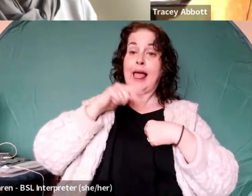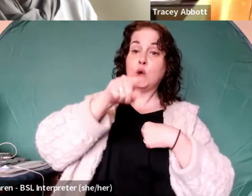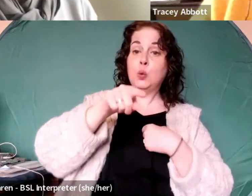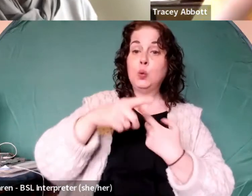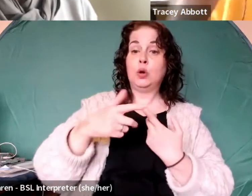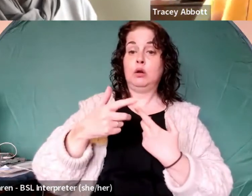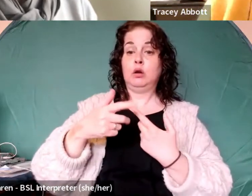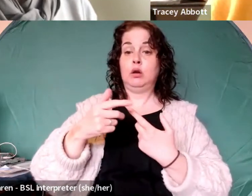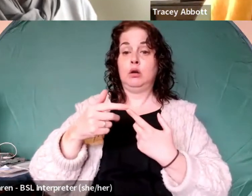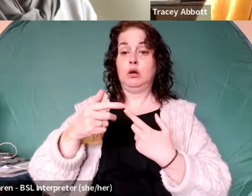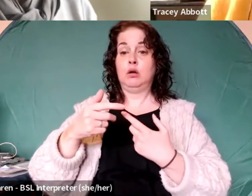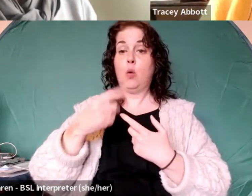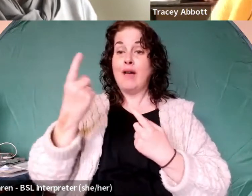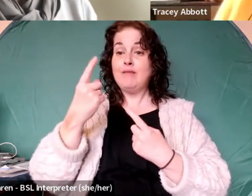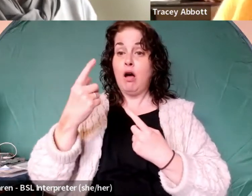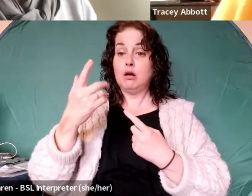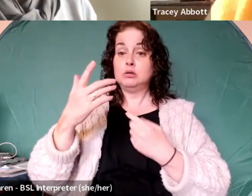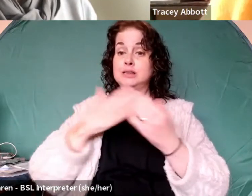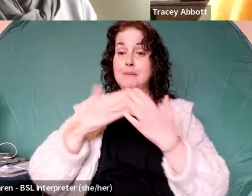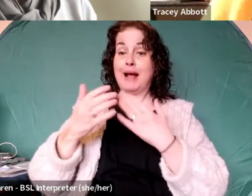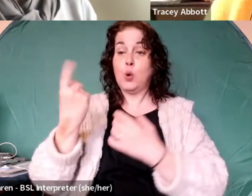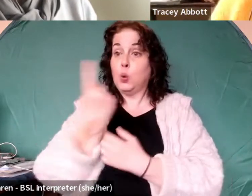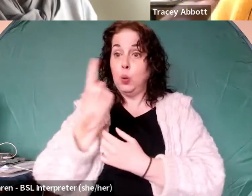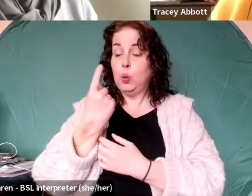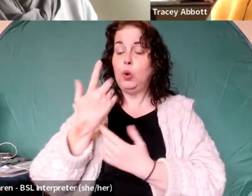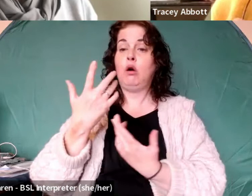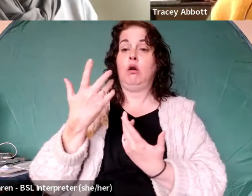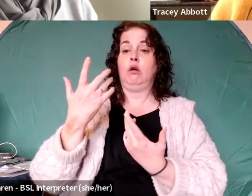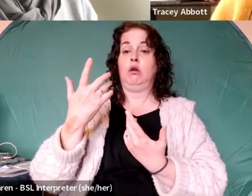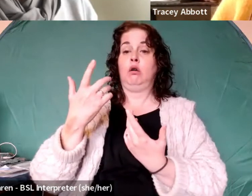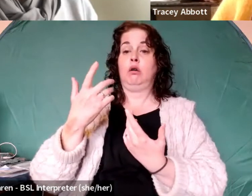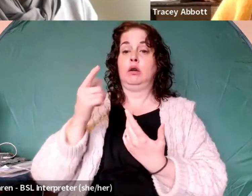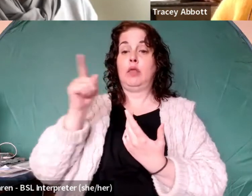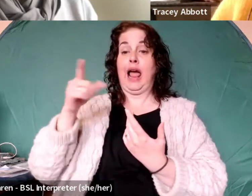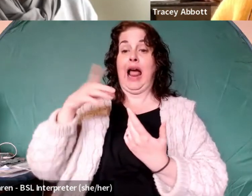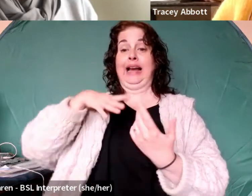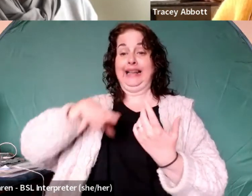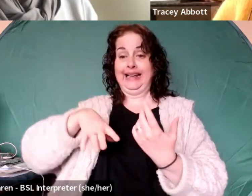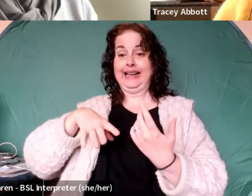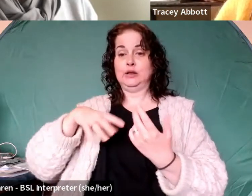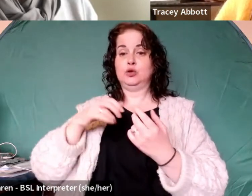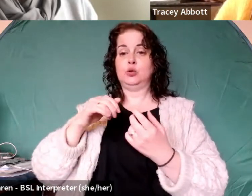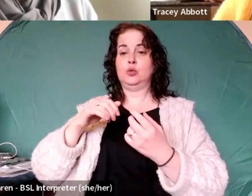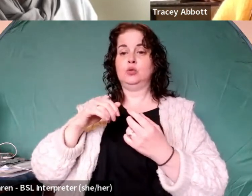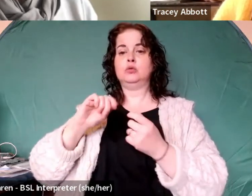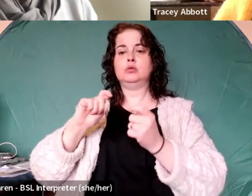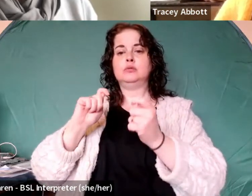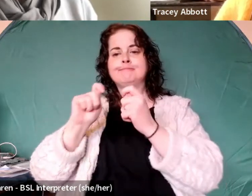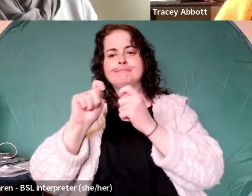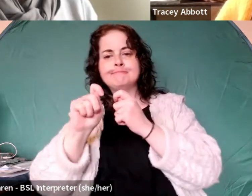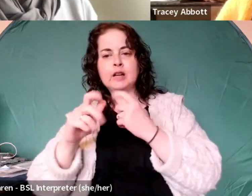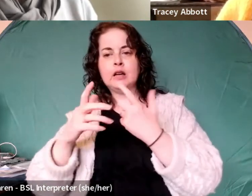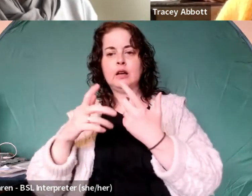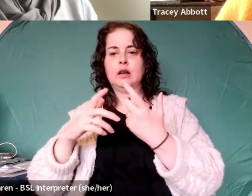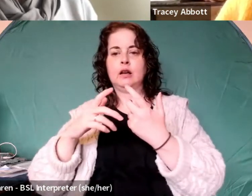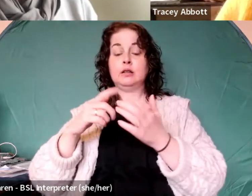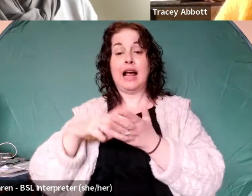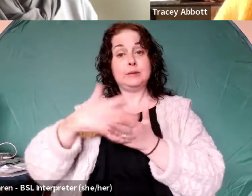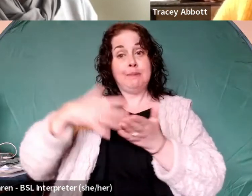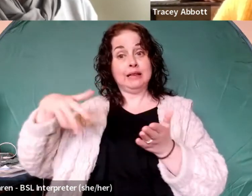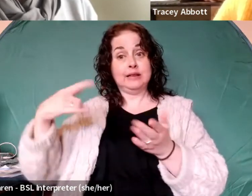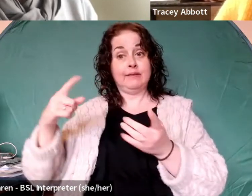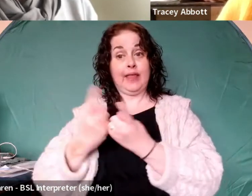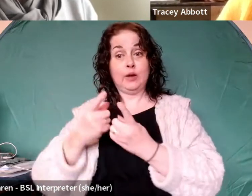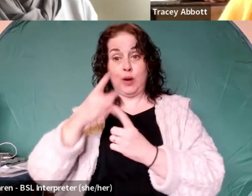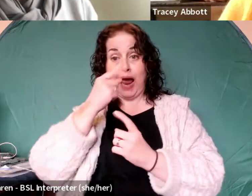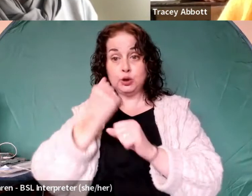like the ClearKit, whoever it is. It doesn't really matter. The thing is that they need to reassess it, because it's one of the most expensive things that you